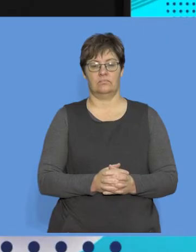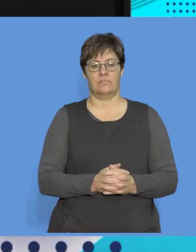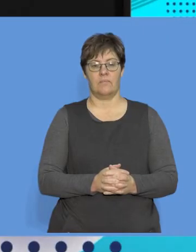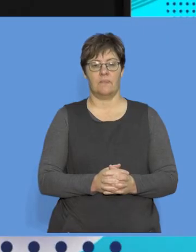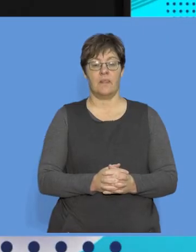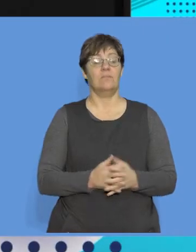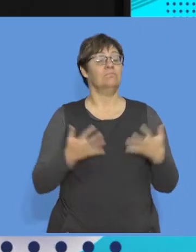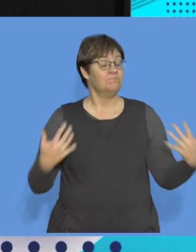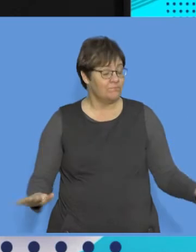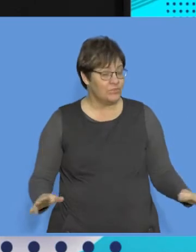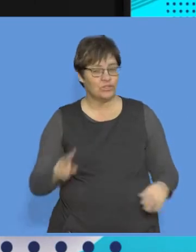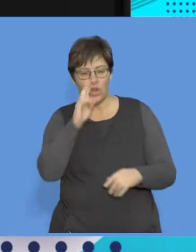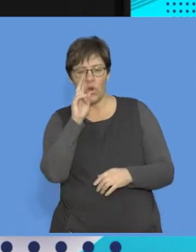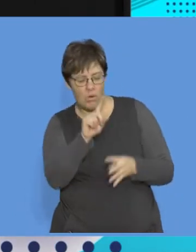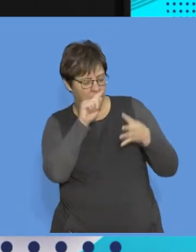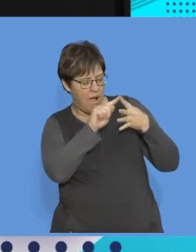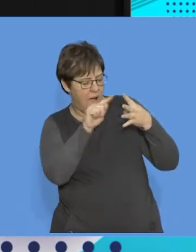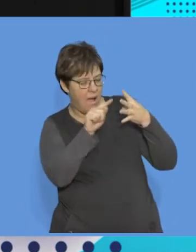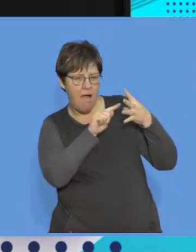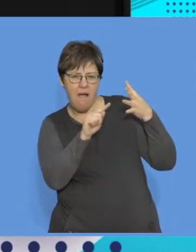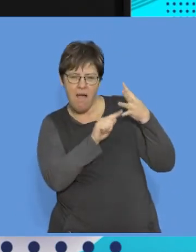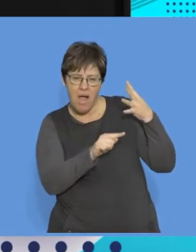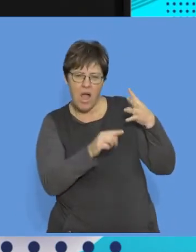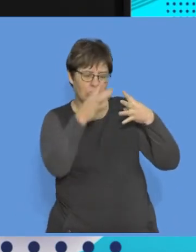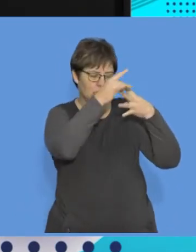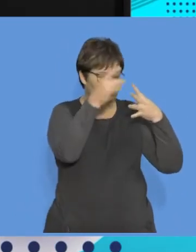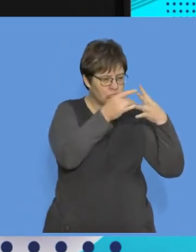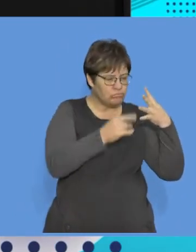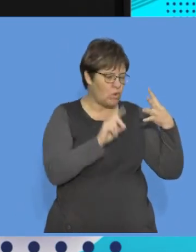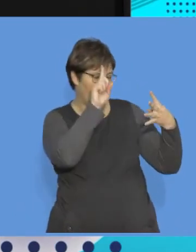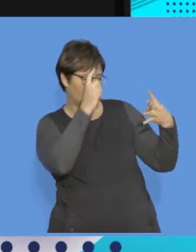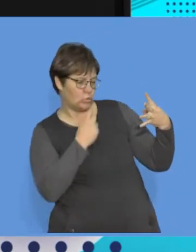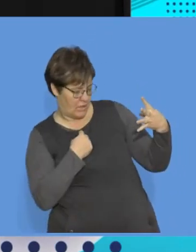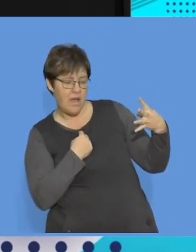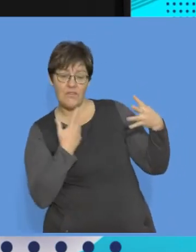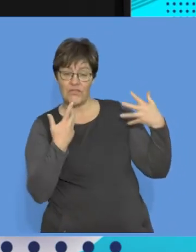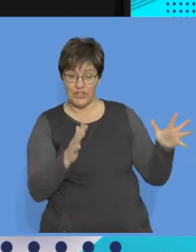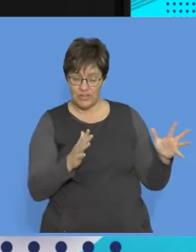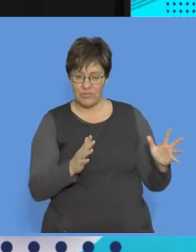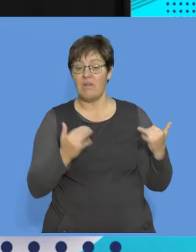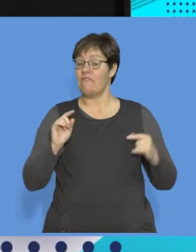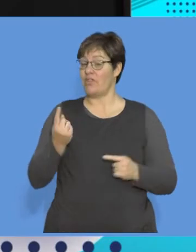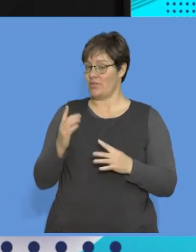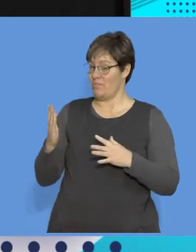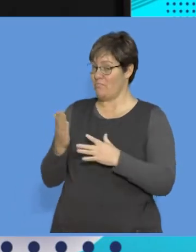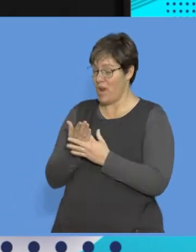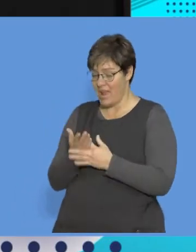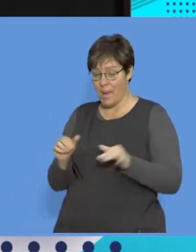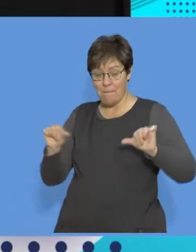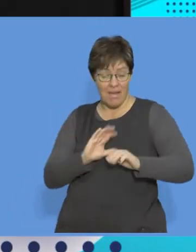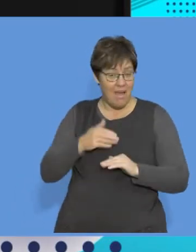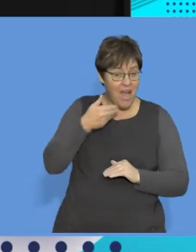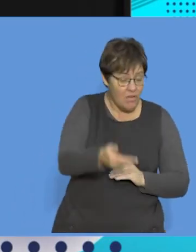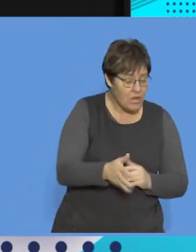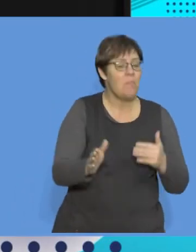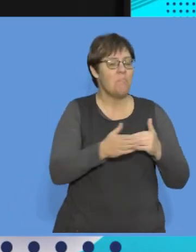Now that we've looked at different types of multiple choice questions, let's take a quick break, and we'll be back to look at some more